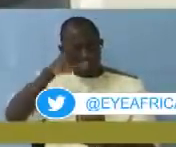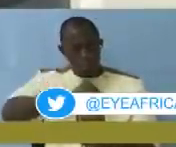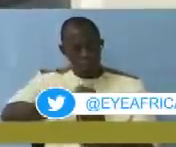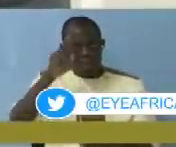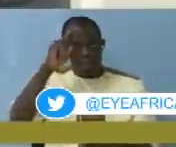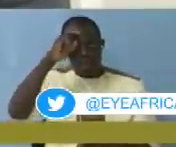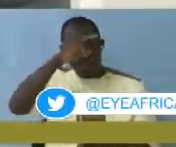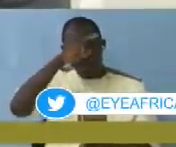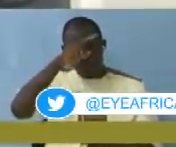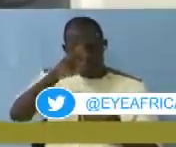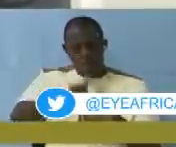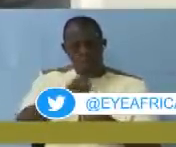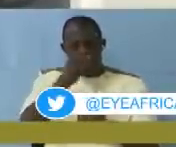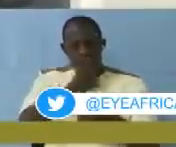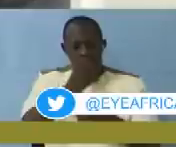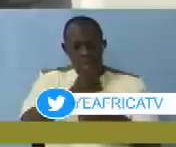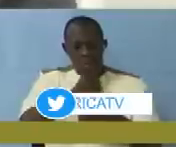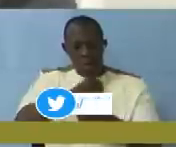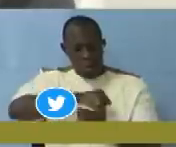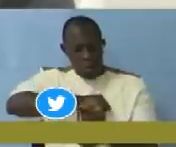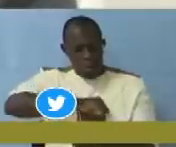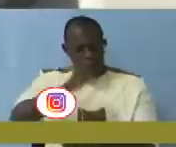and fabricate